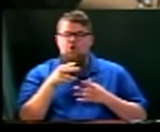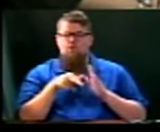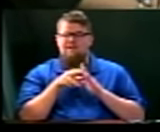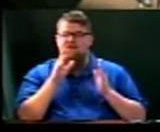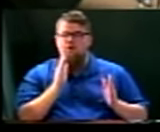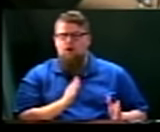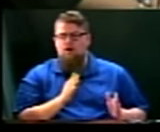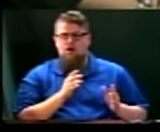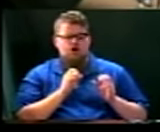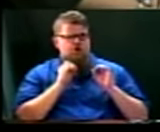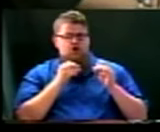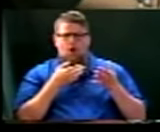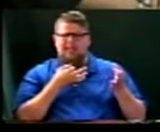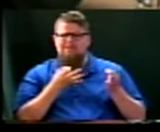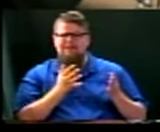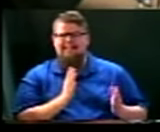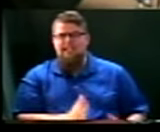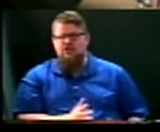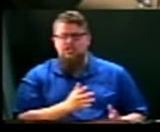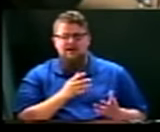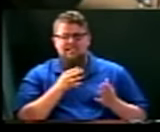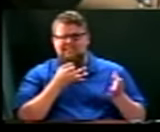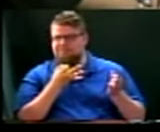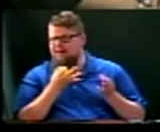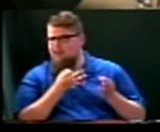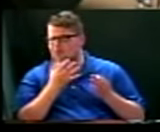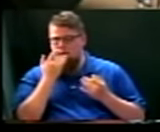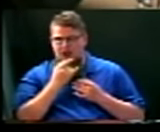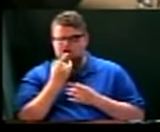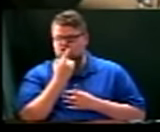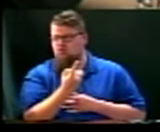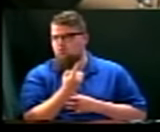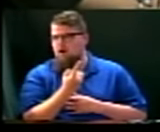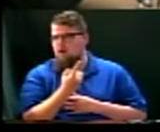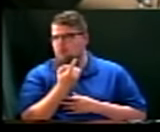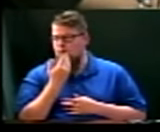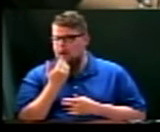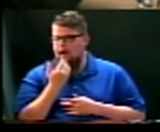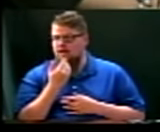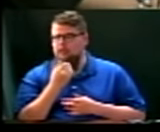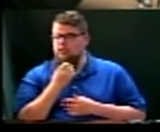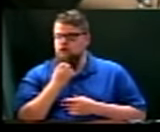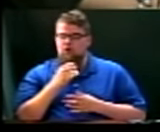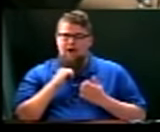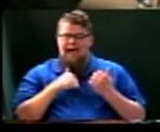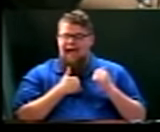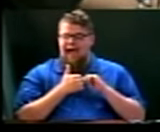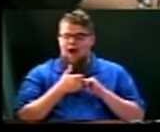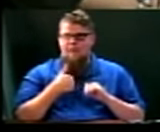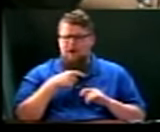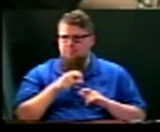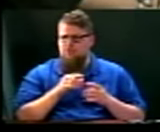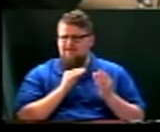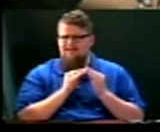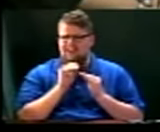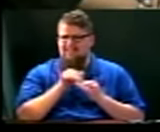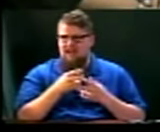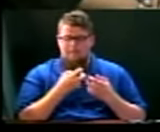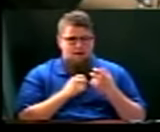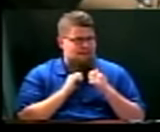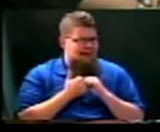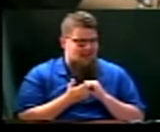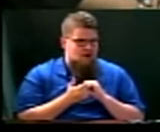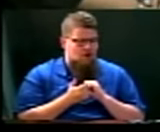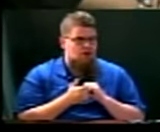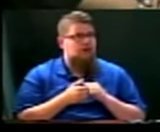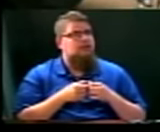no explanation as to why I received that 1. So how am I supposed to fix the problem? These are the